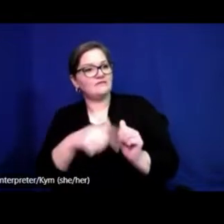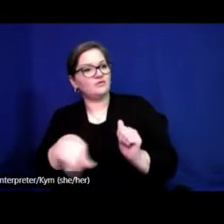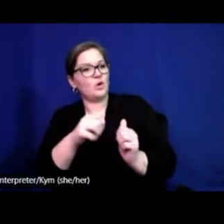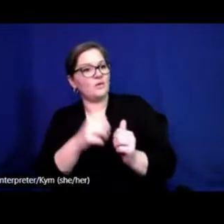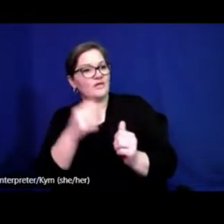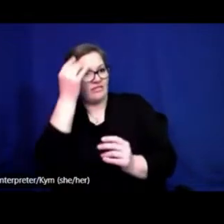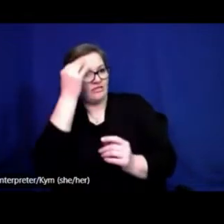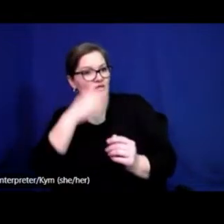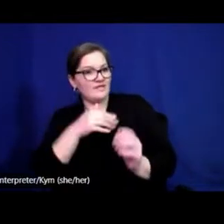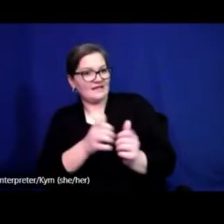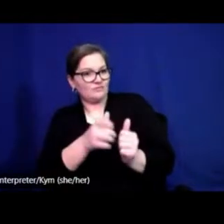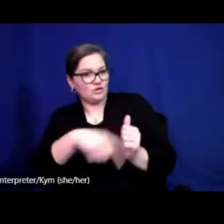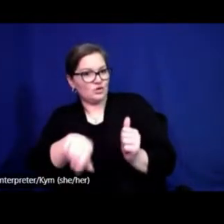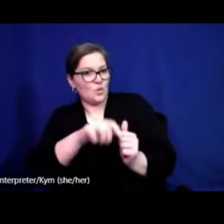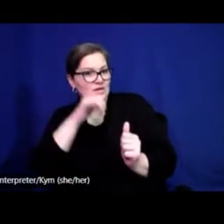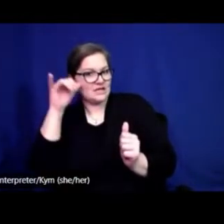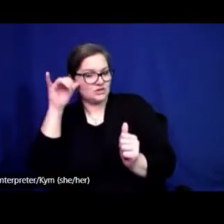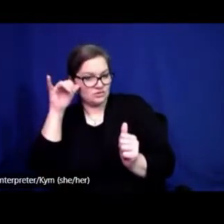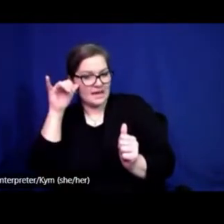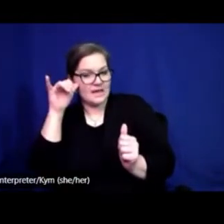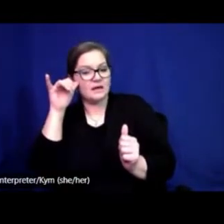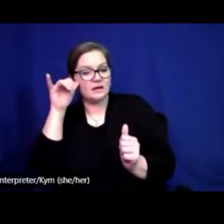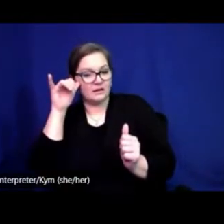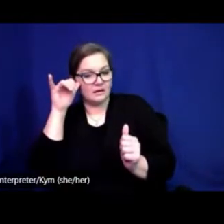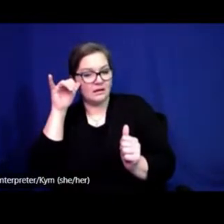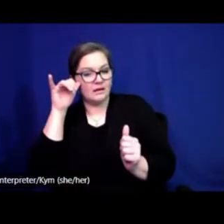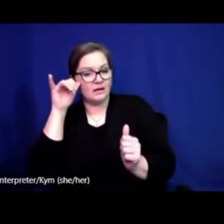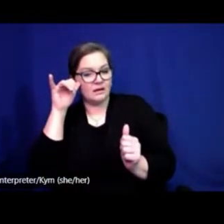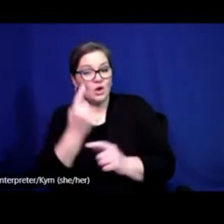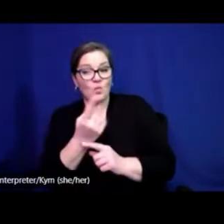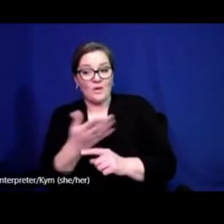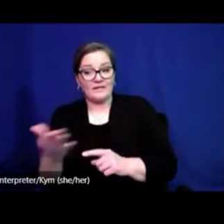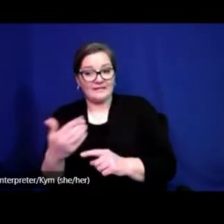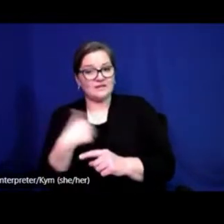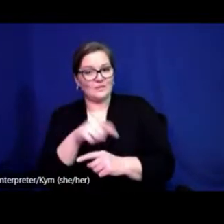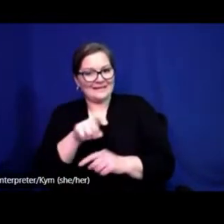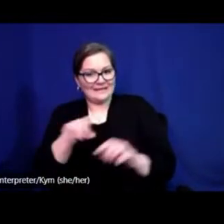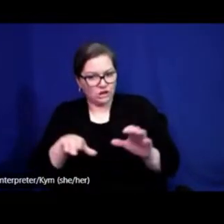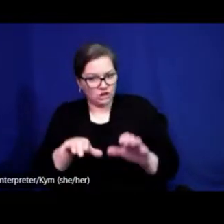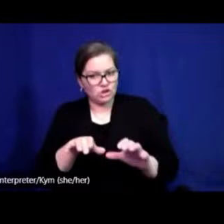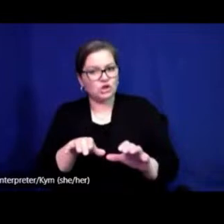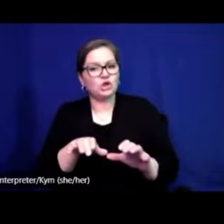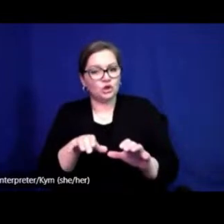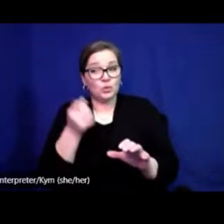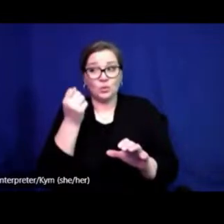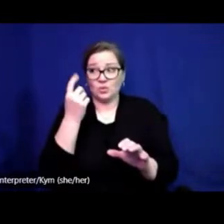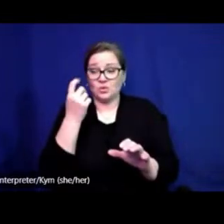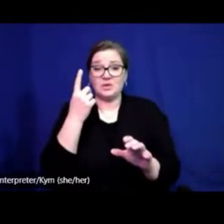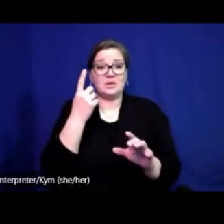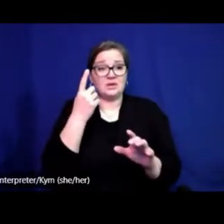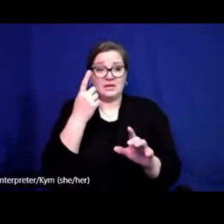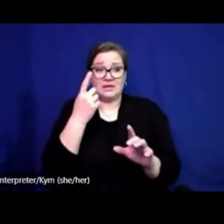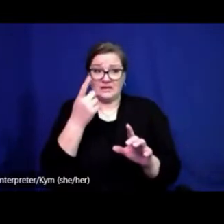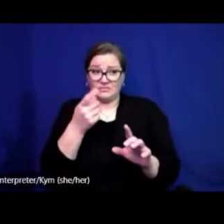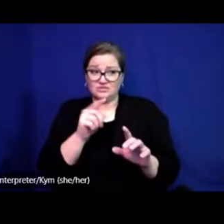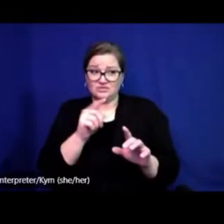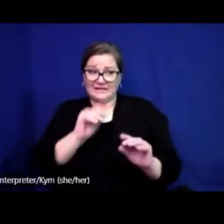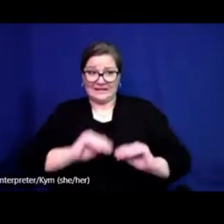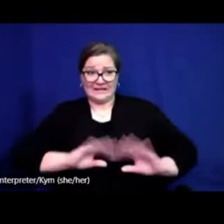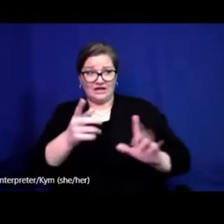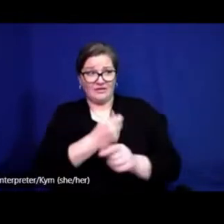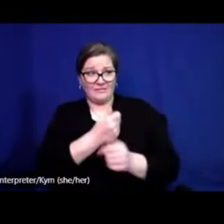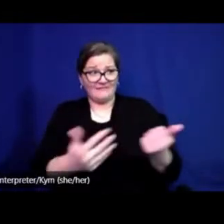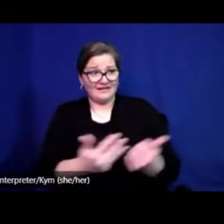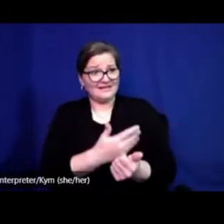you yesterday. And I think, one of the things that we have to do, and this came out clearly in all of what was said, is managing